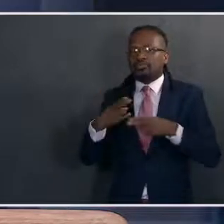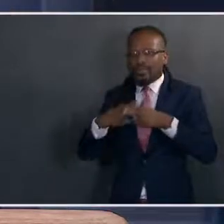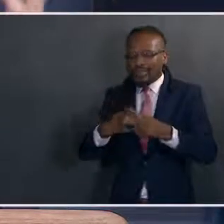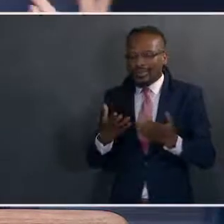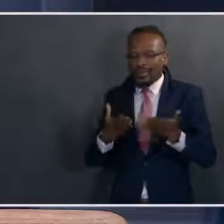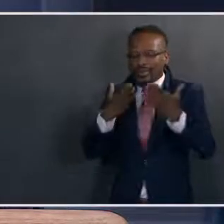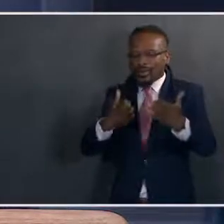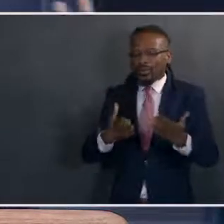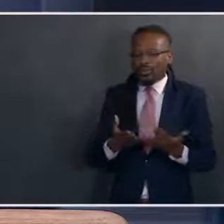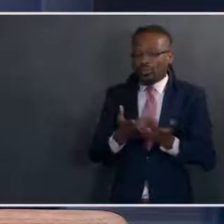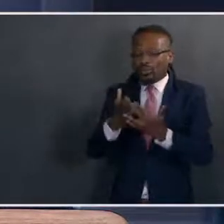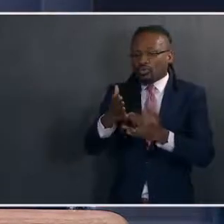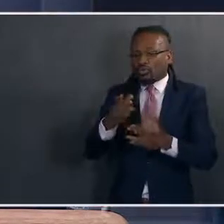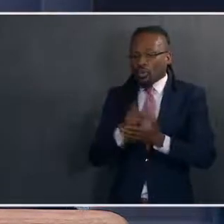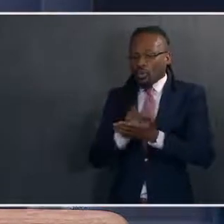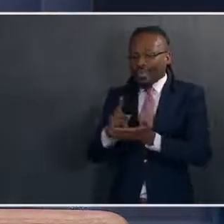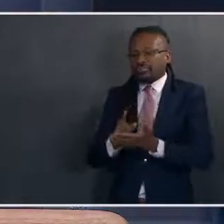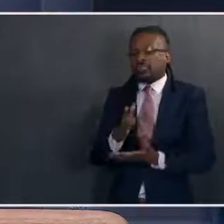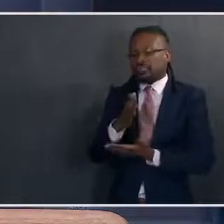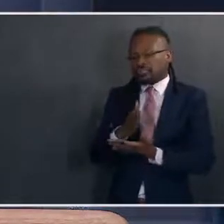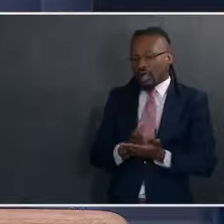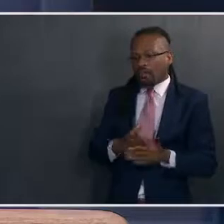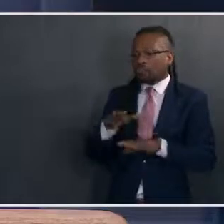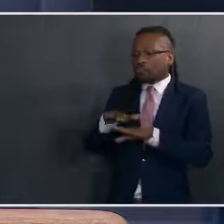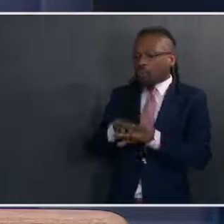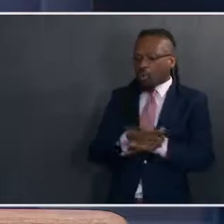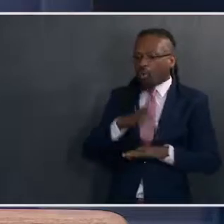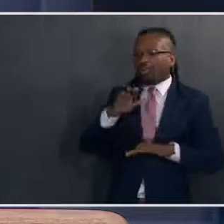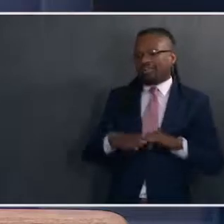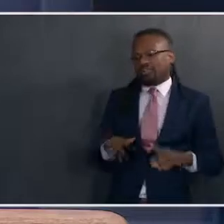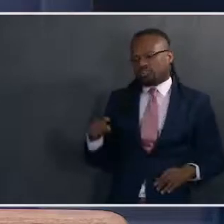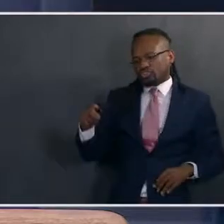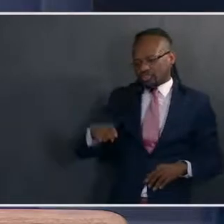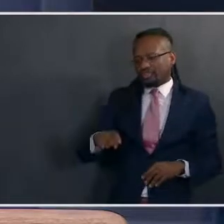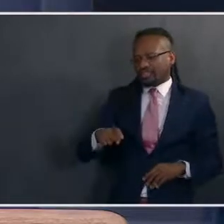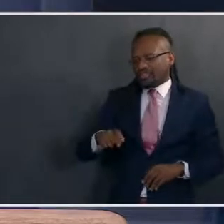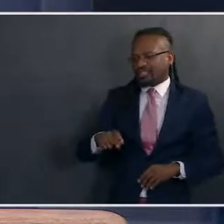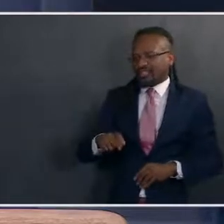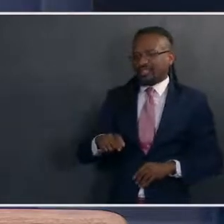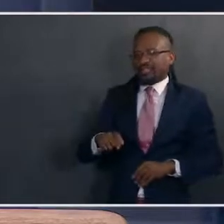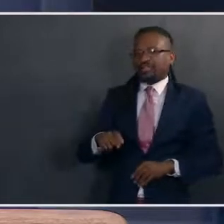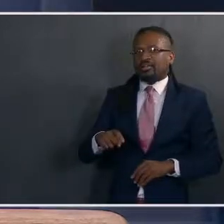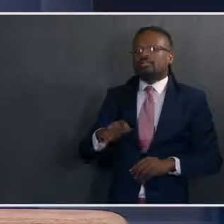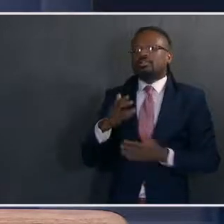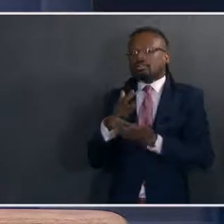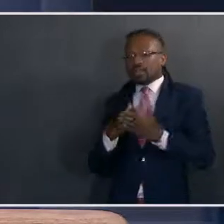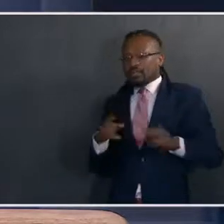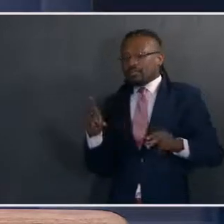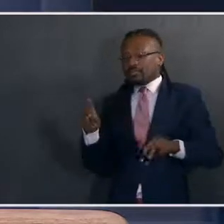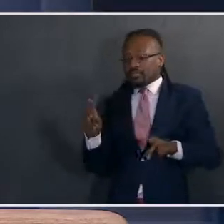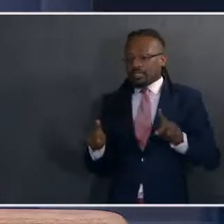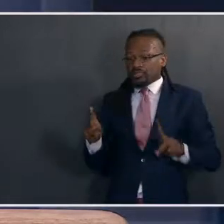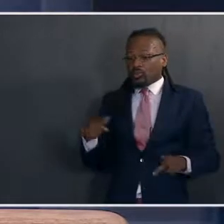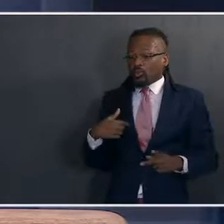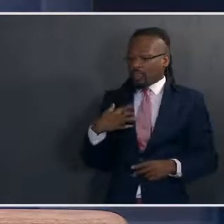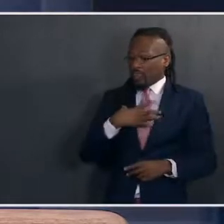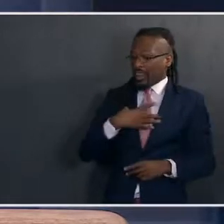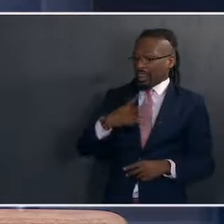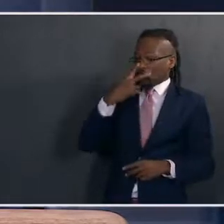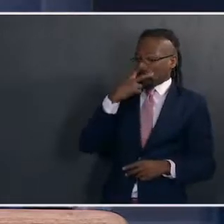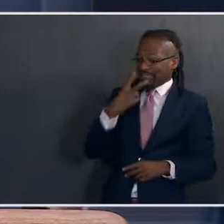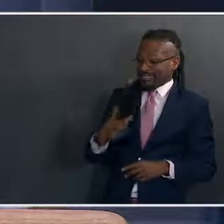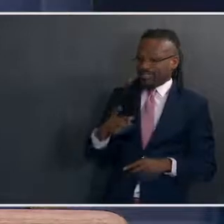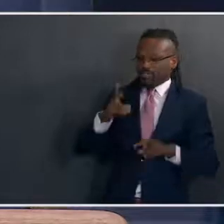the course of weeks, some of them were slower paced than they should have been early on. And there are people we would like to see in